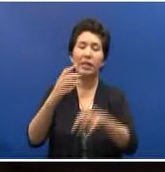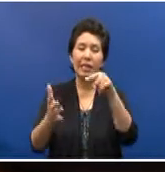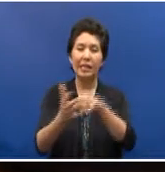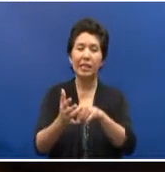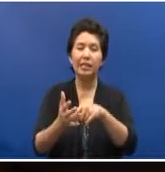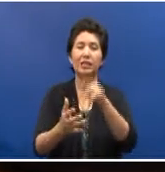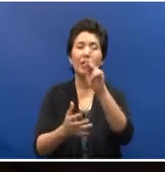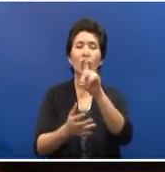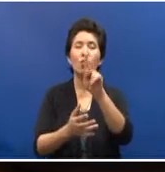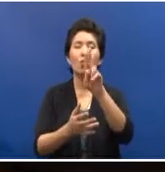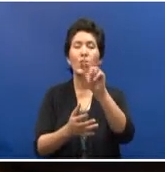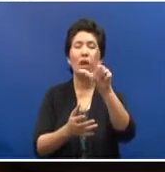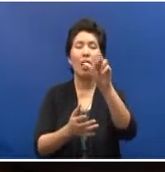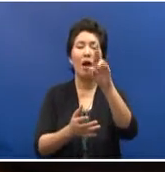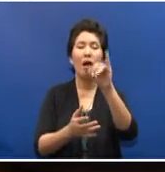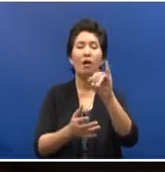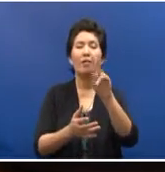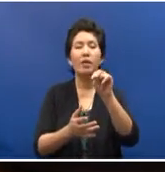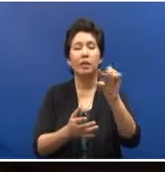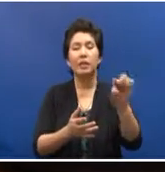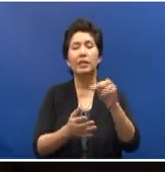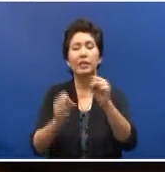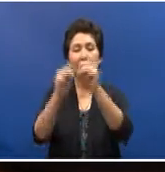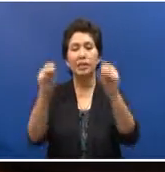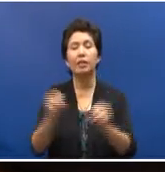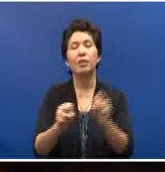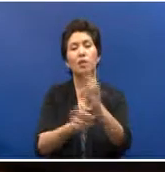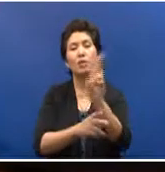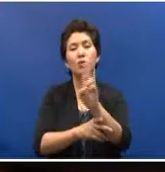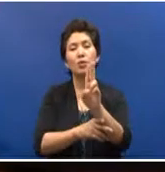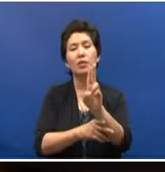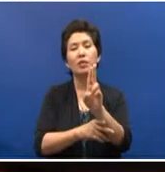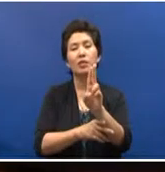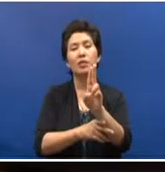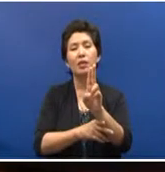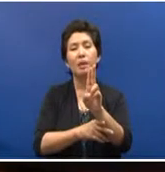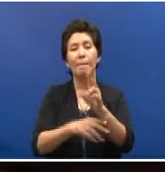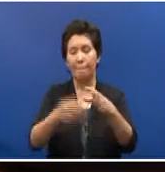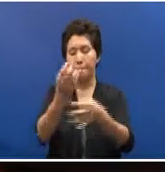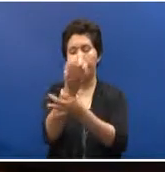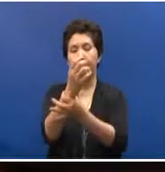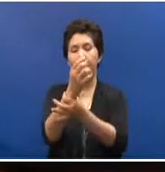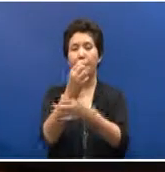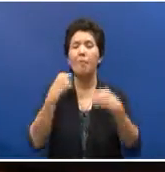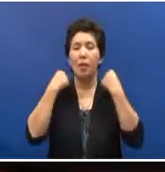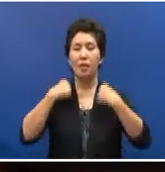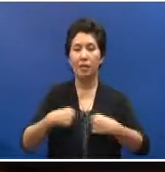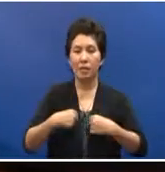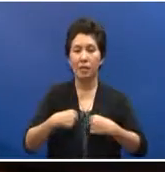this collaring system, whereby they use the bracelets and also necklace,